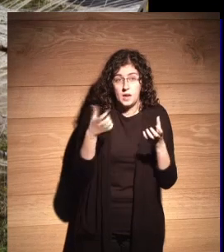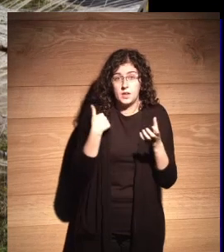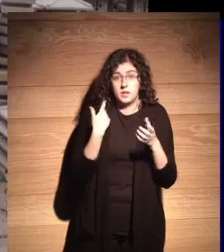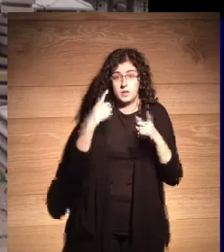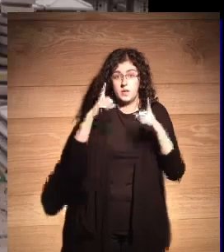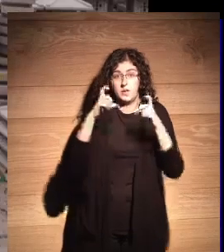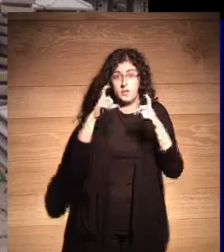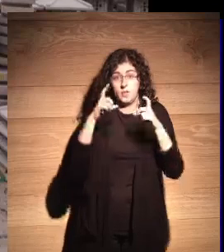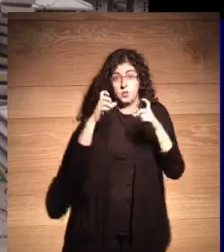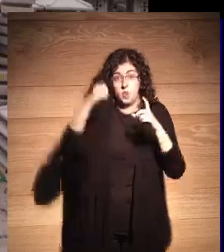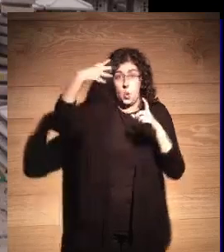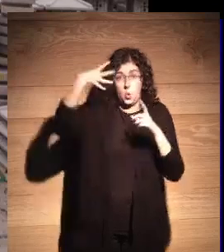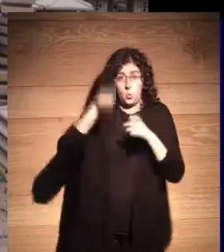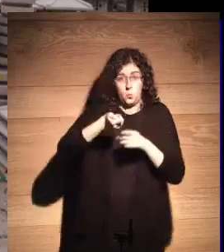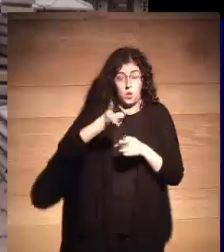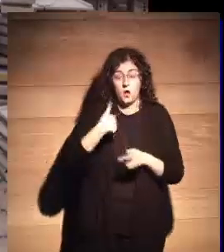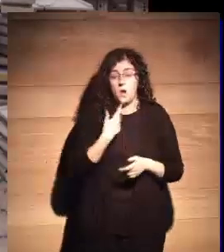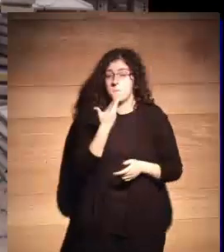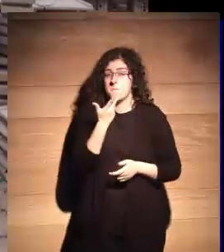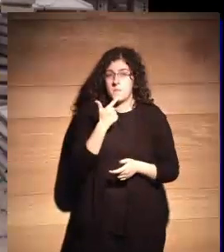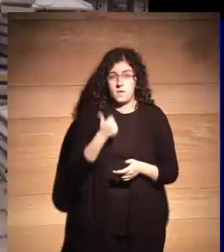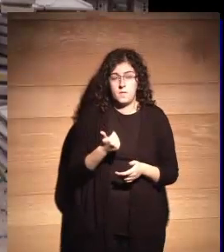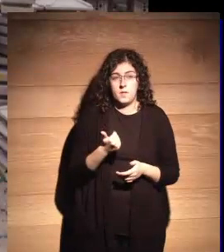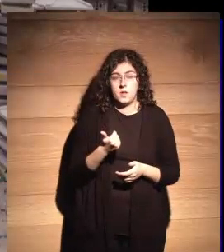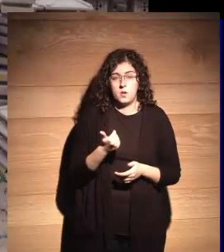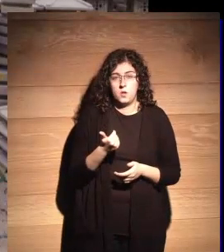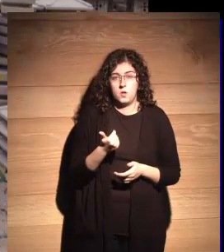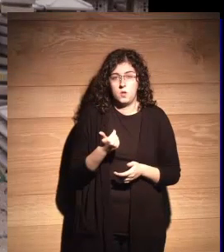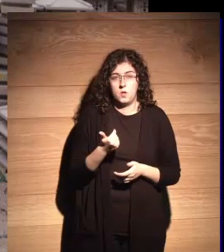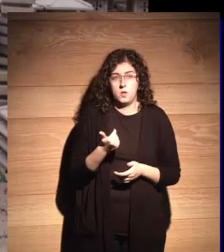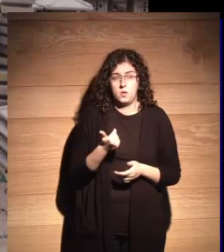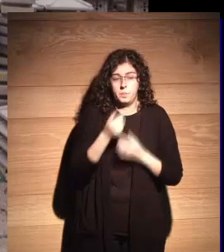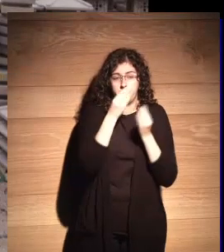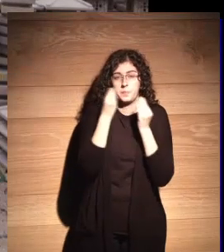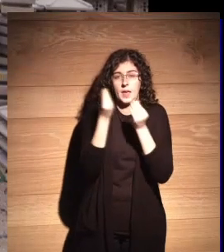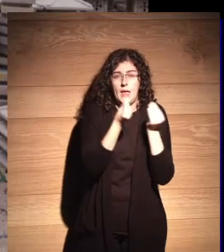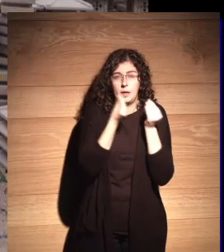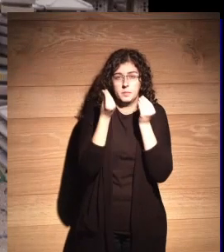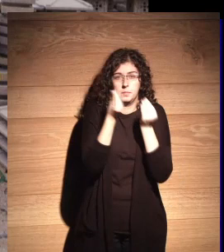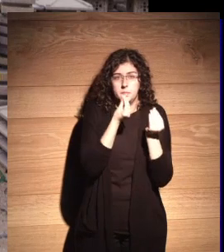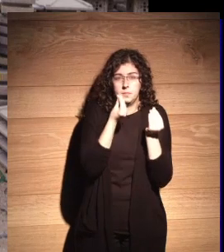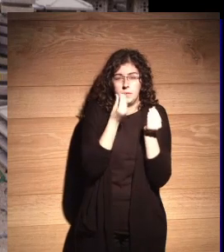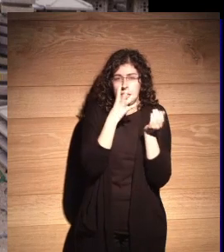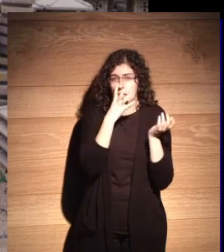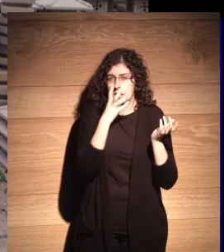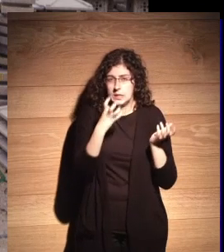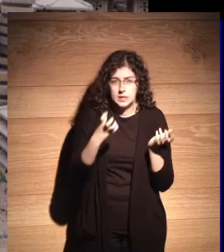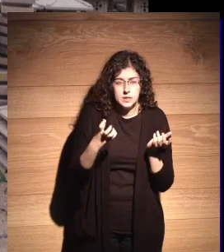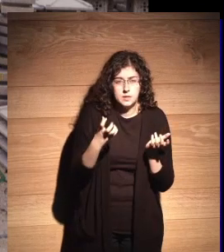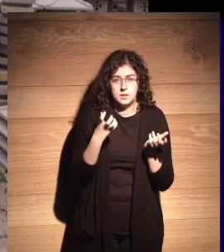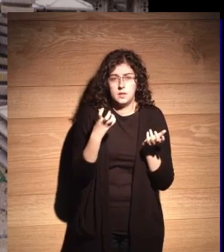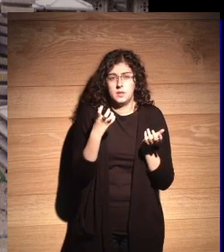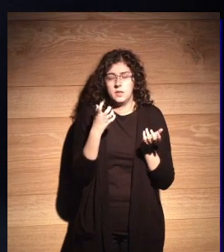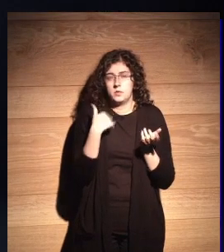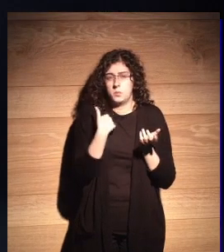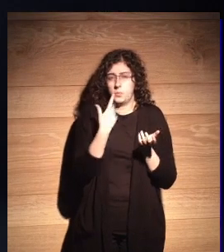I prefer kind of dark, moody situations. And I found this camera, it performs